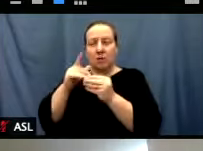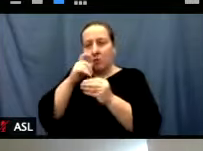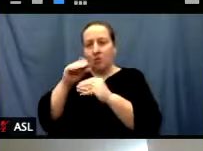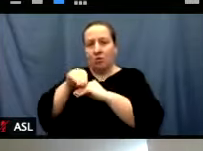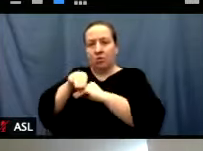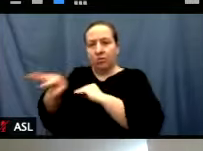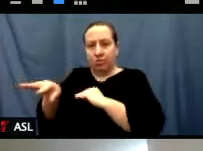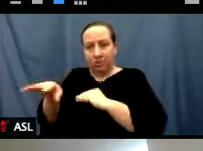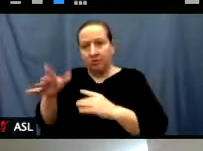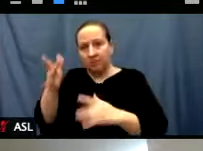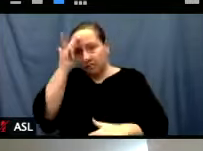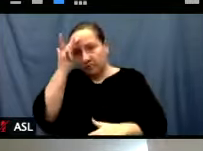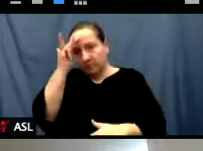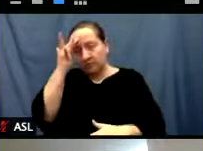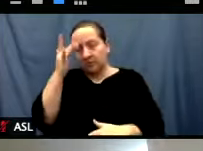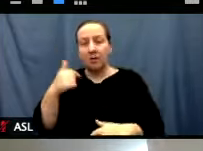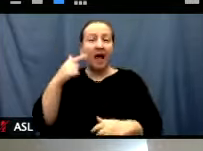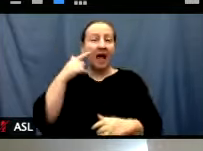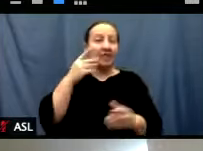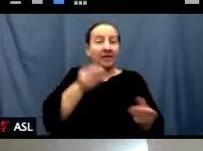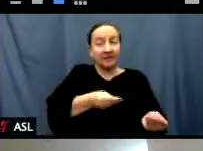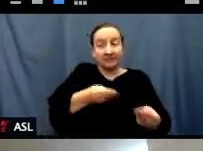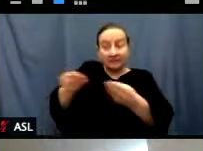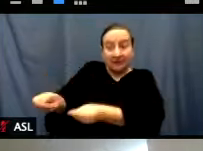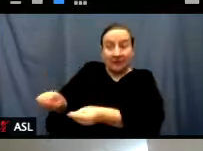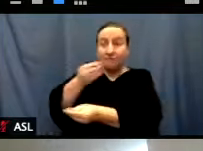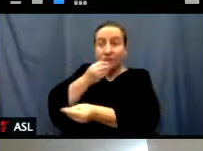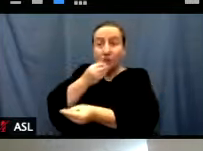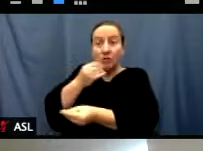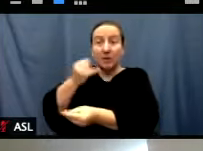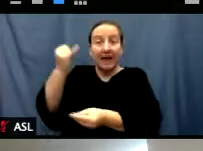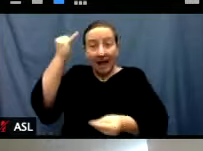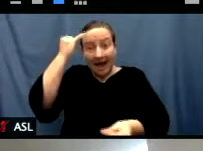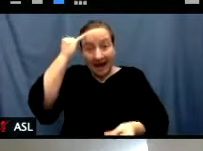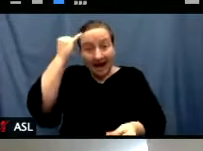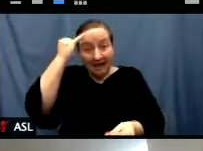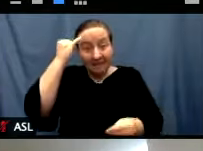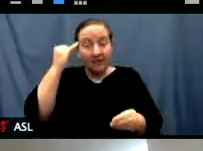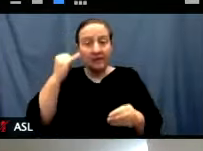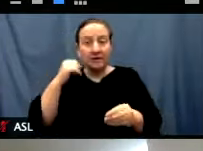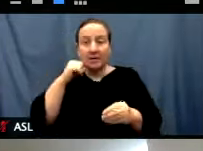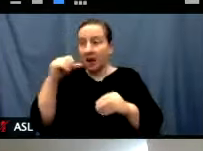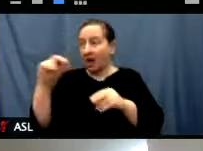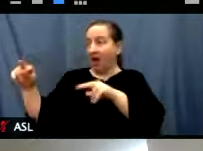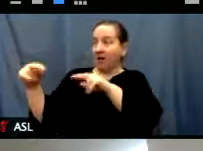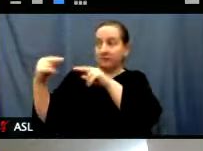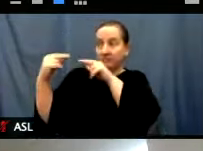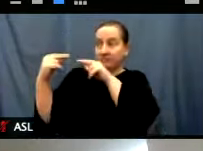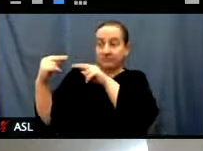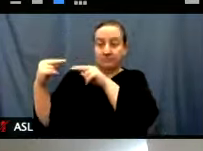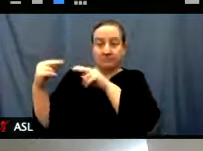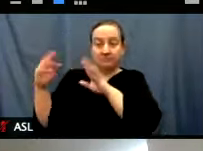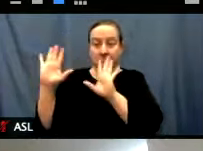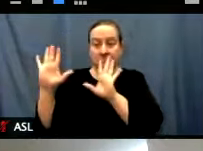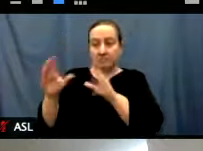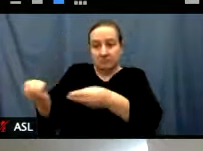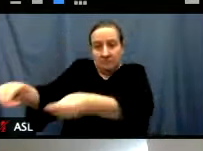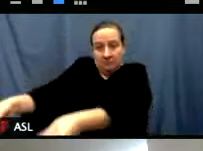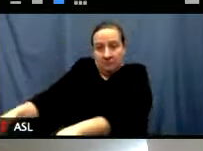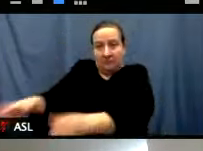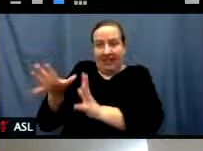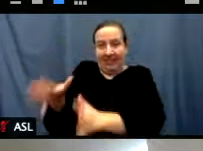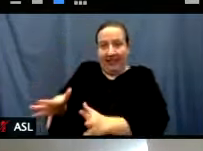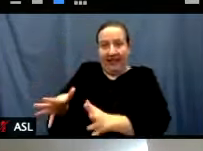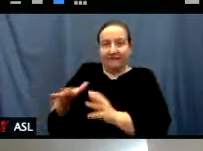that exchanging food, as long as it's done in a way where face-to-face contact is not made, it would